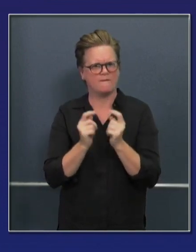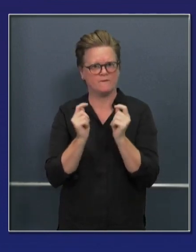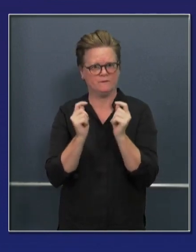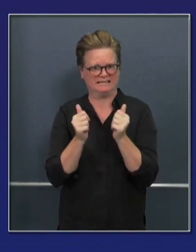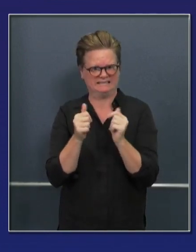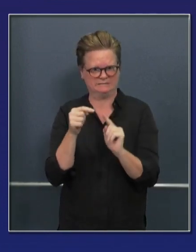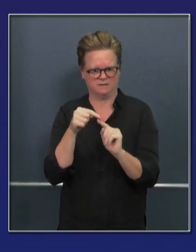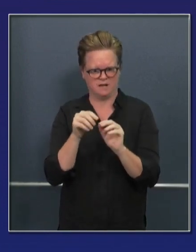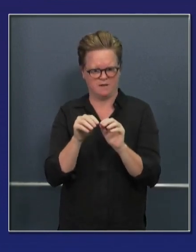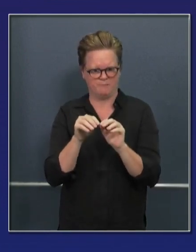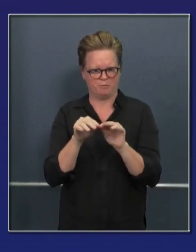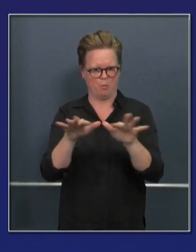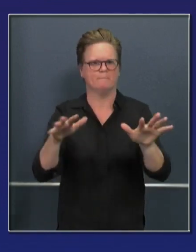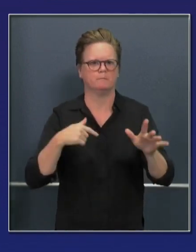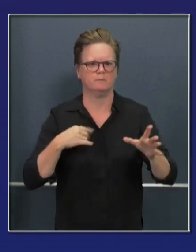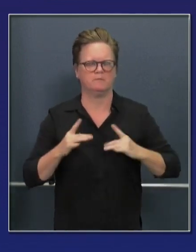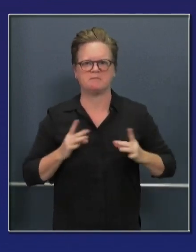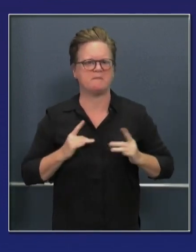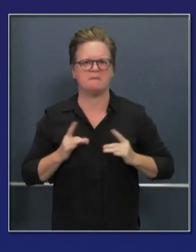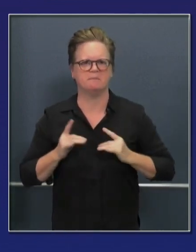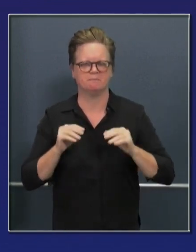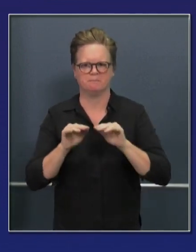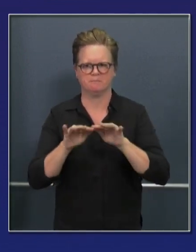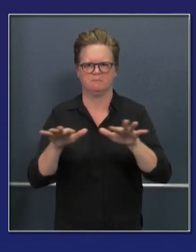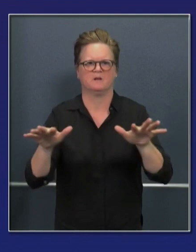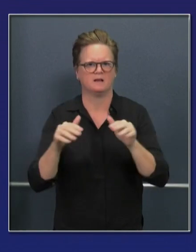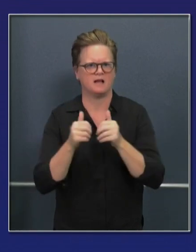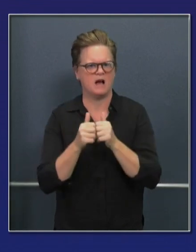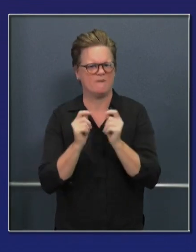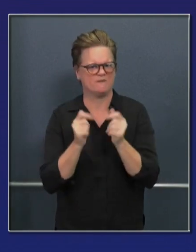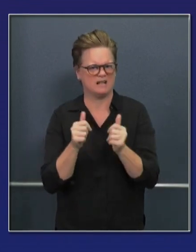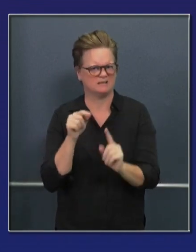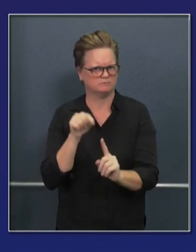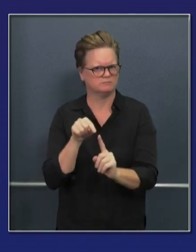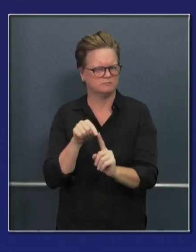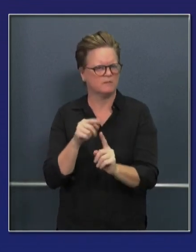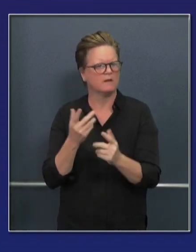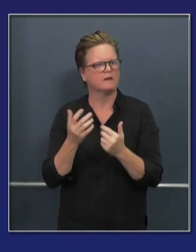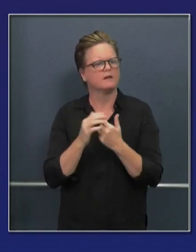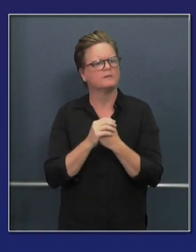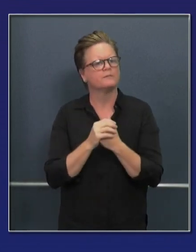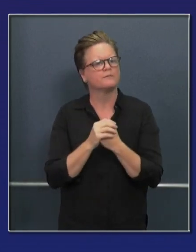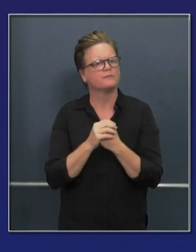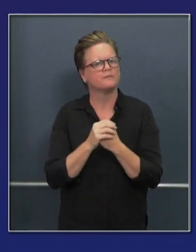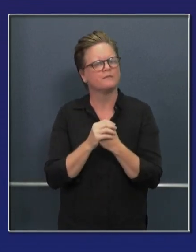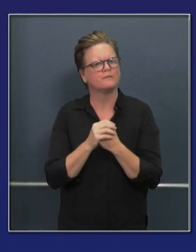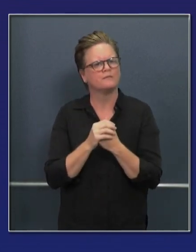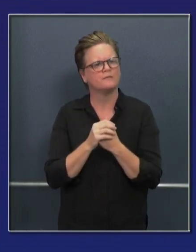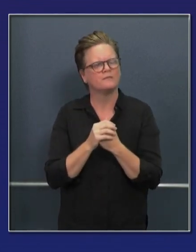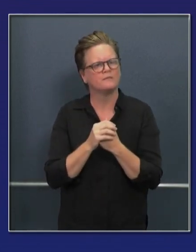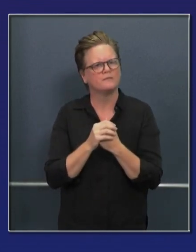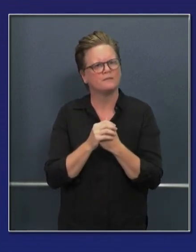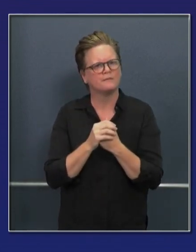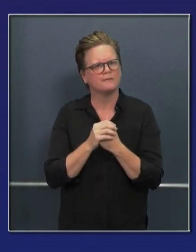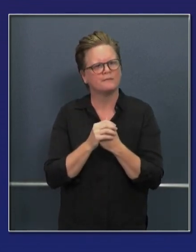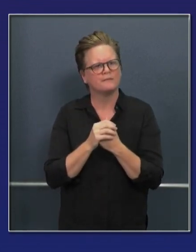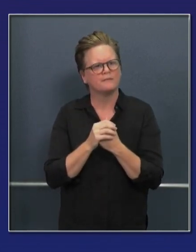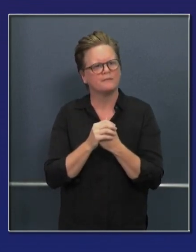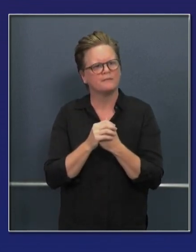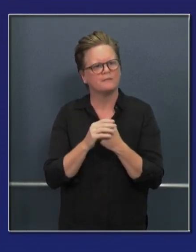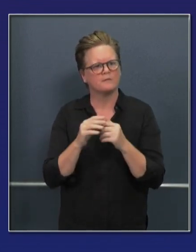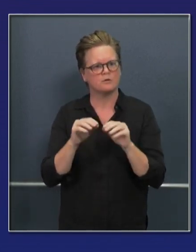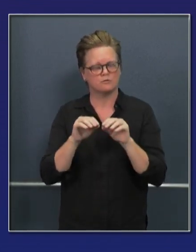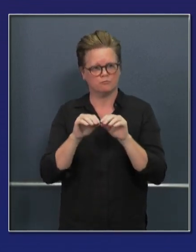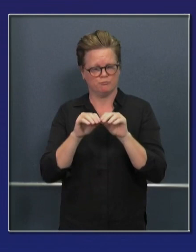this R naught rate. Now we have a different variant on that, but spread rate's an easier way of describing it, and it remains as